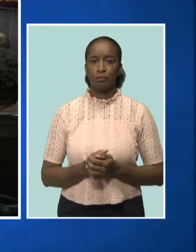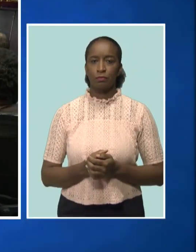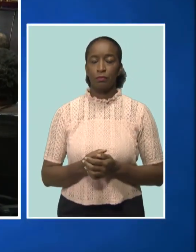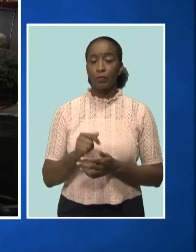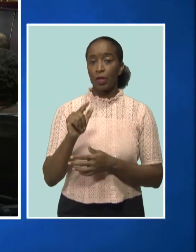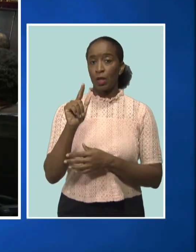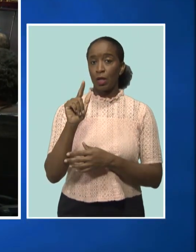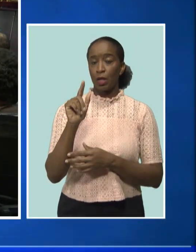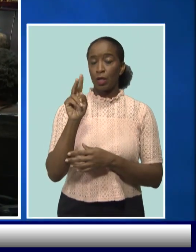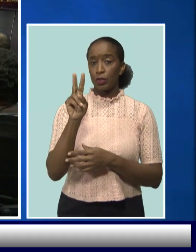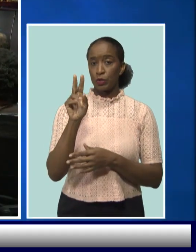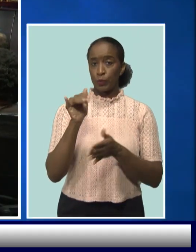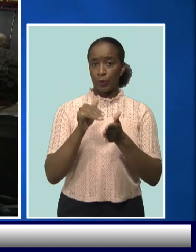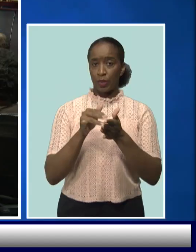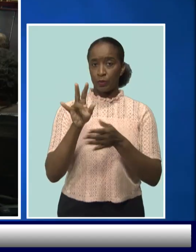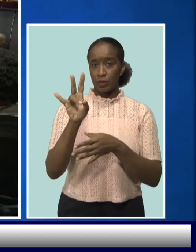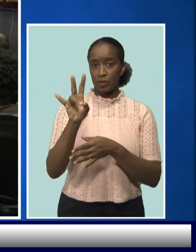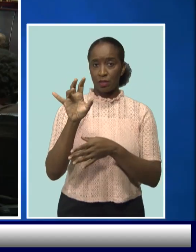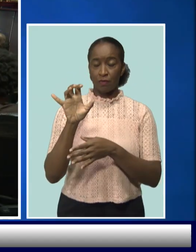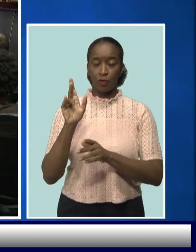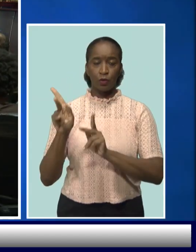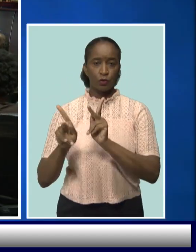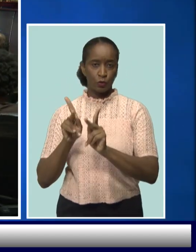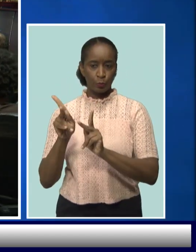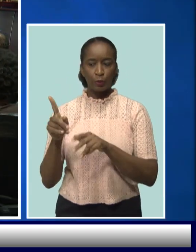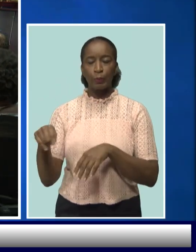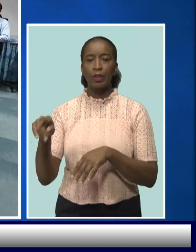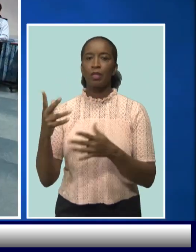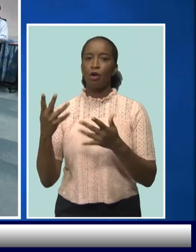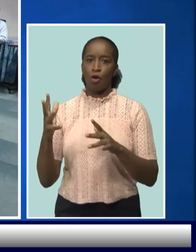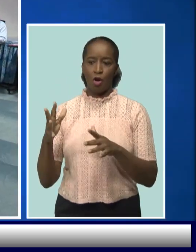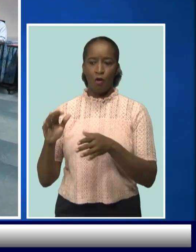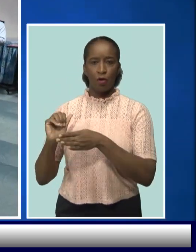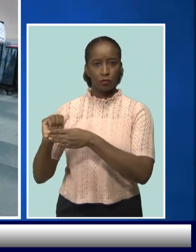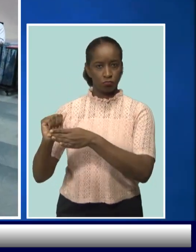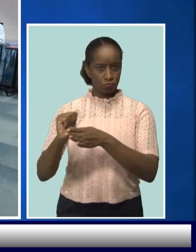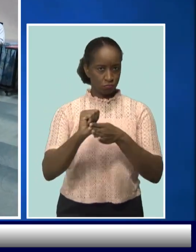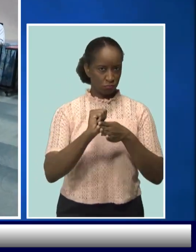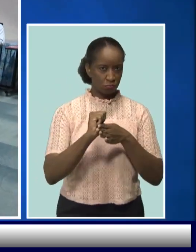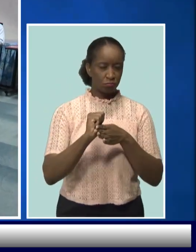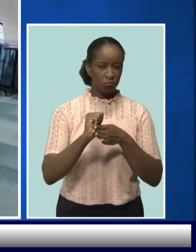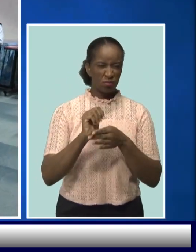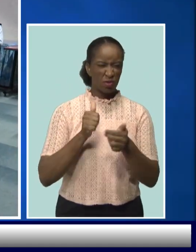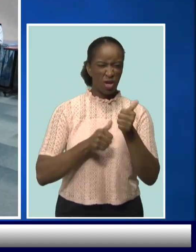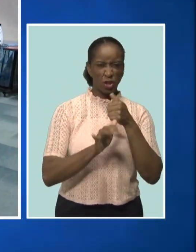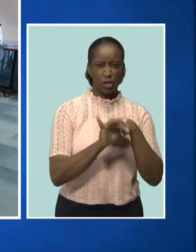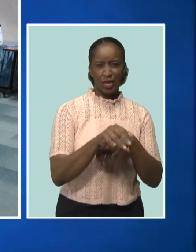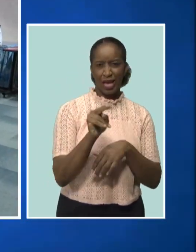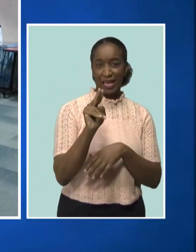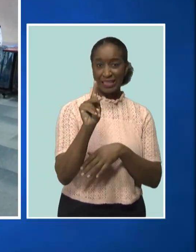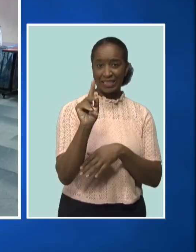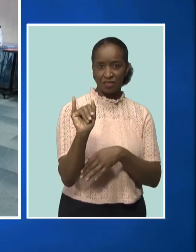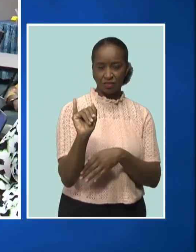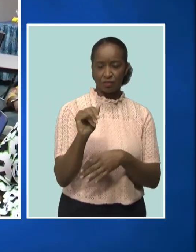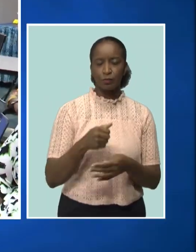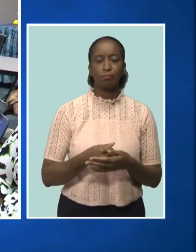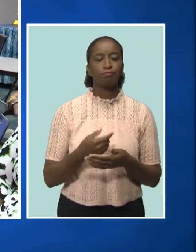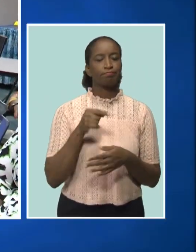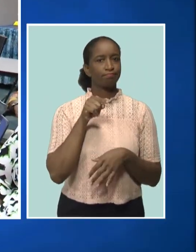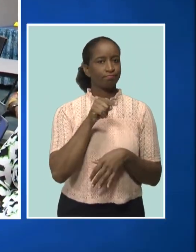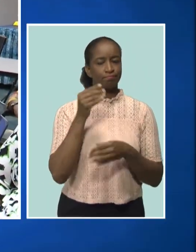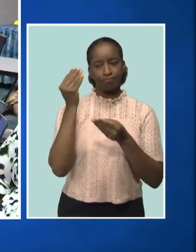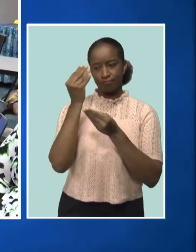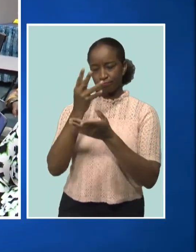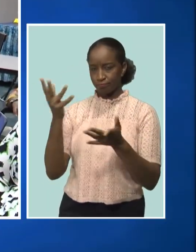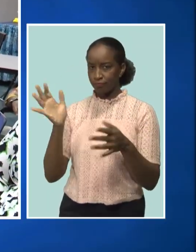2,700 persons at the Grantley Adams International Airport have so far been trained under the initiative, and Dr. Leacock told those present,